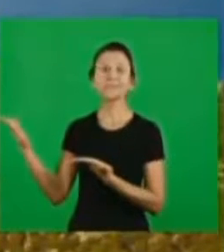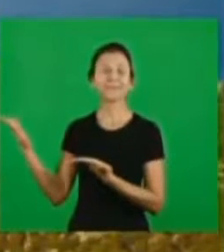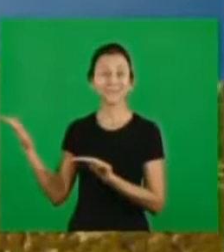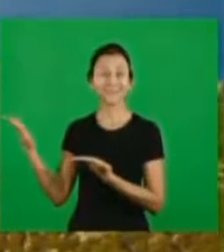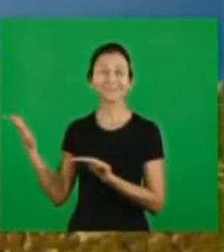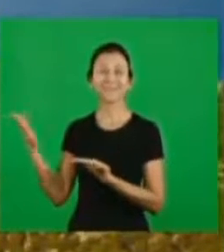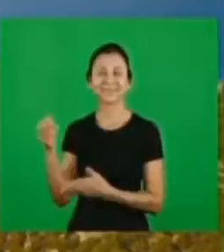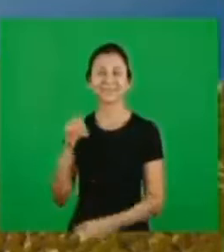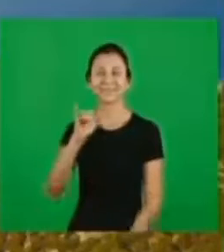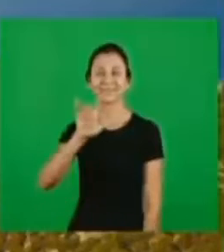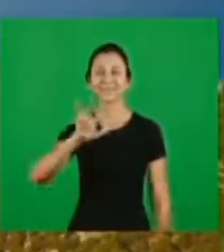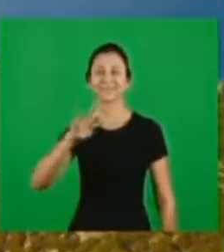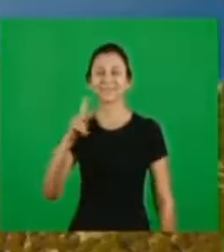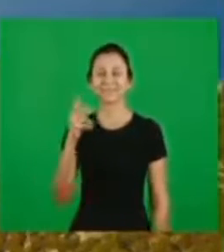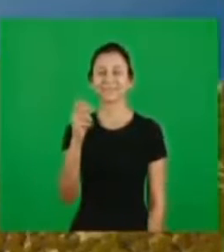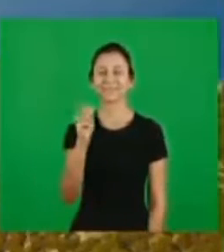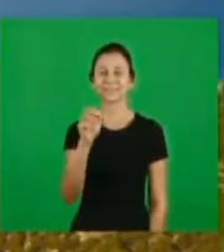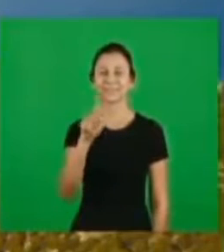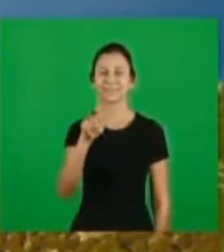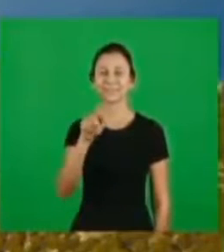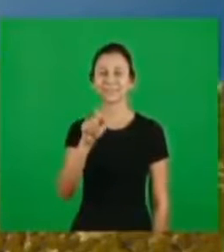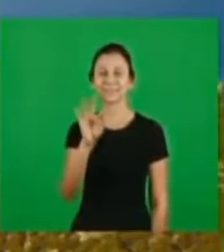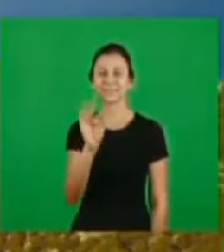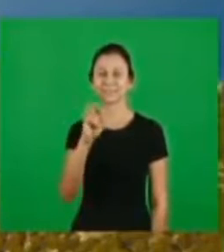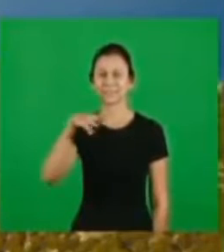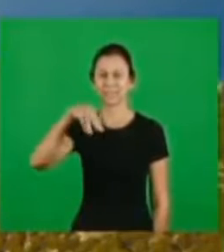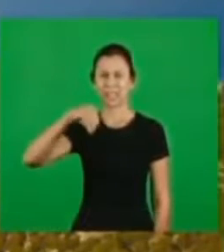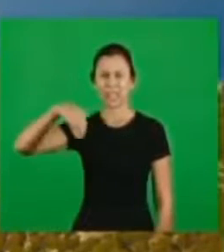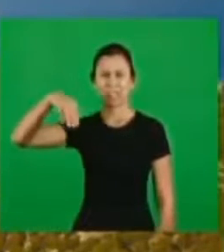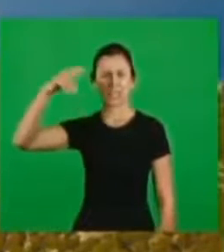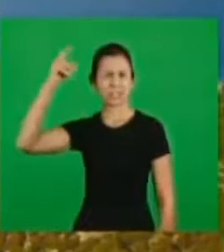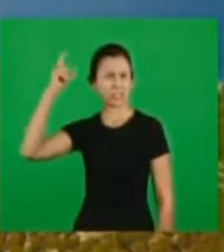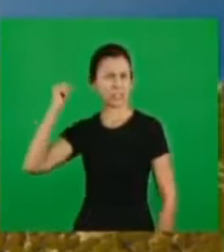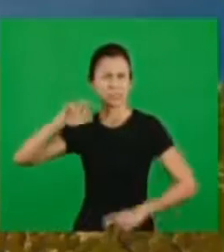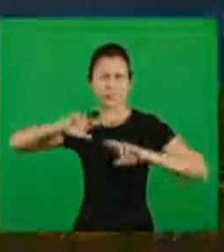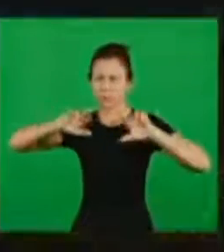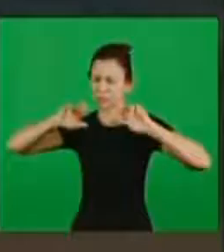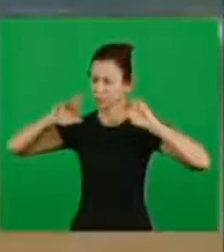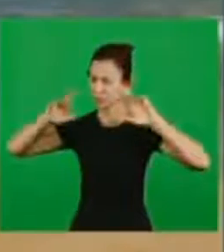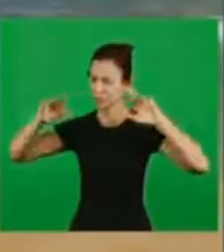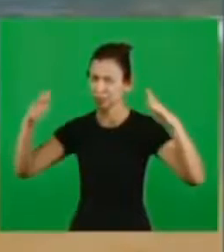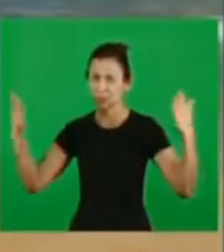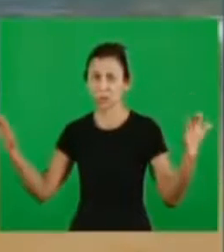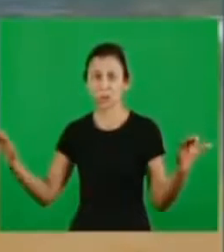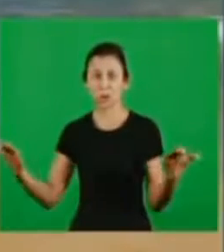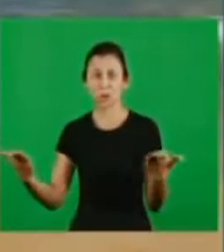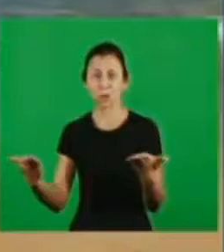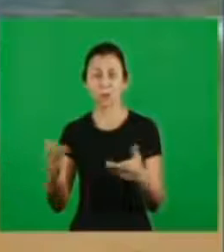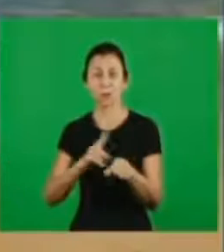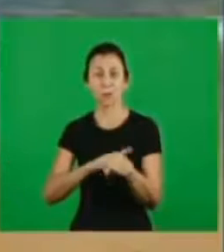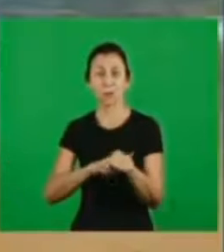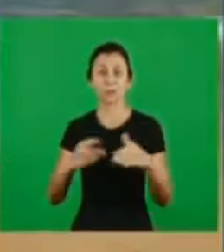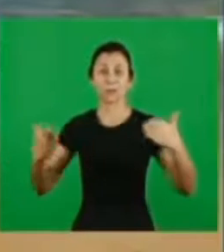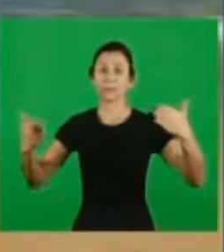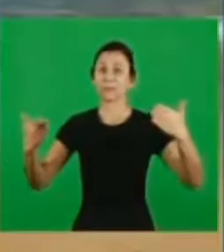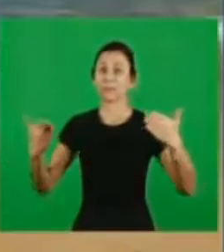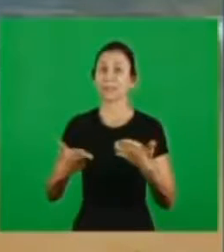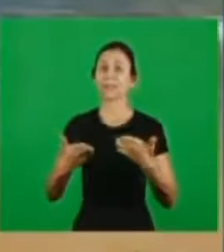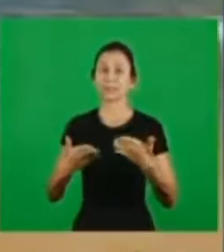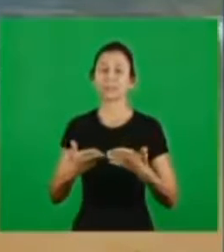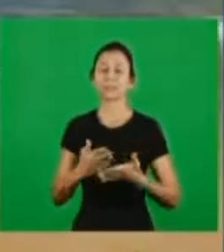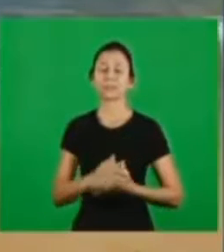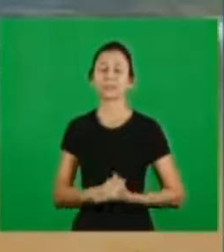today, Patmos is like this. You can see the bulldozer went over. We didn't have this in the past. So here it